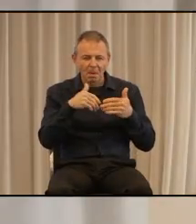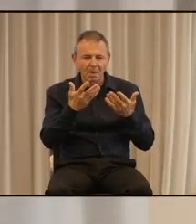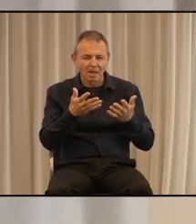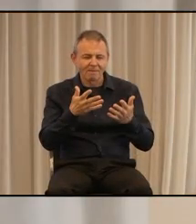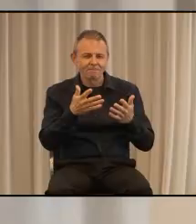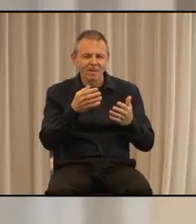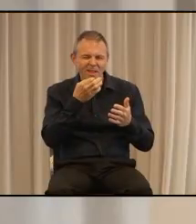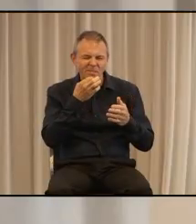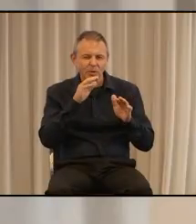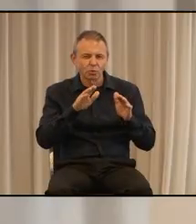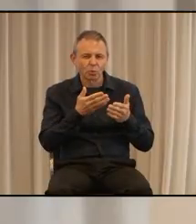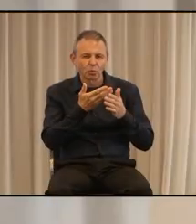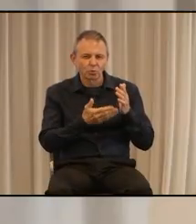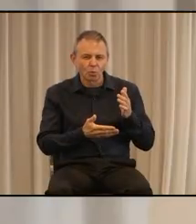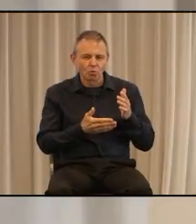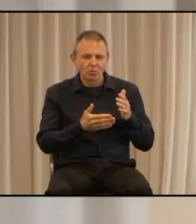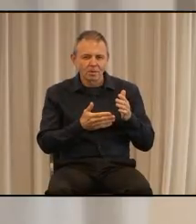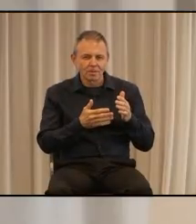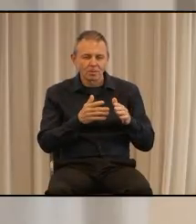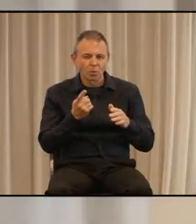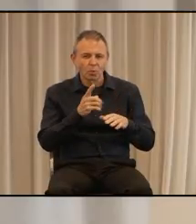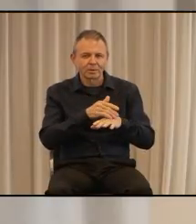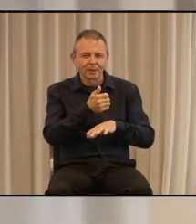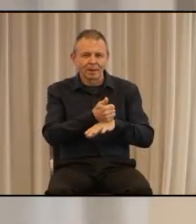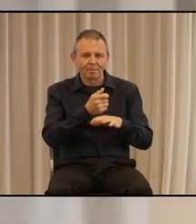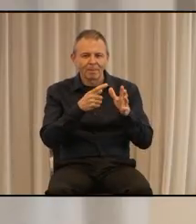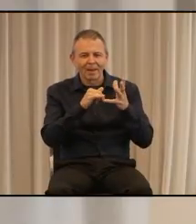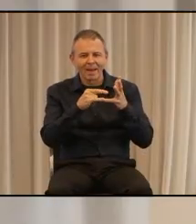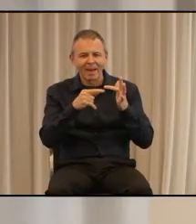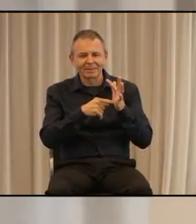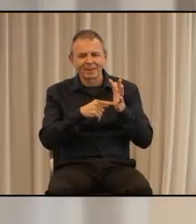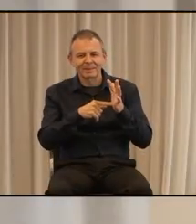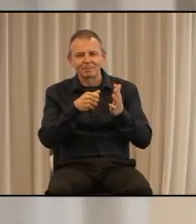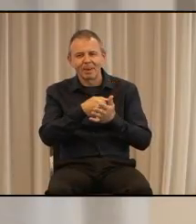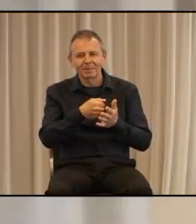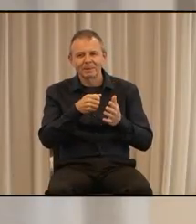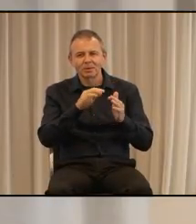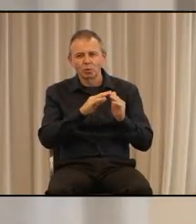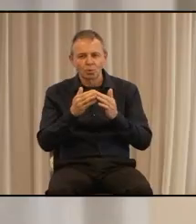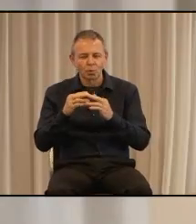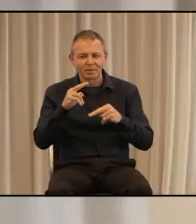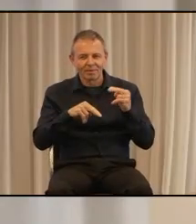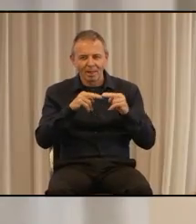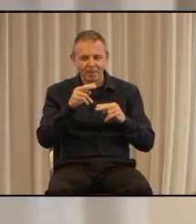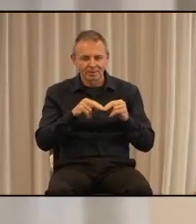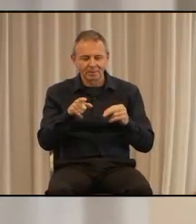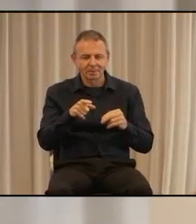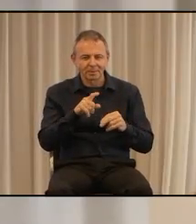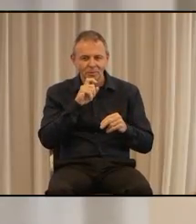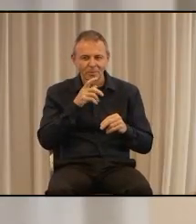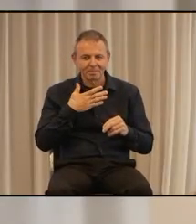little story from one of the founders of asset-based community development here. So just bear with me